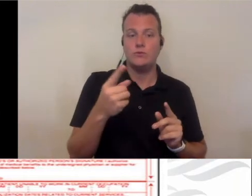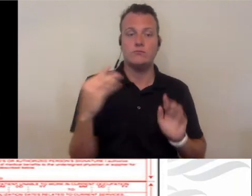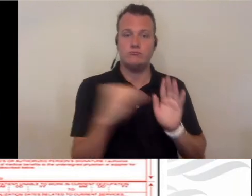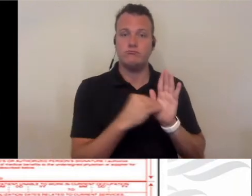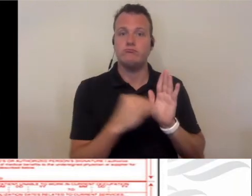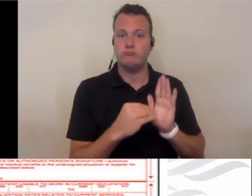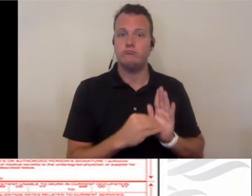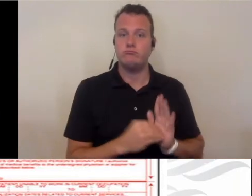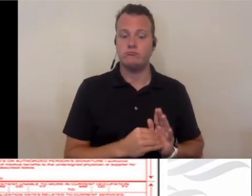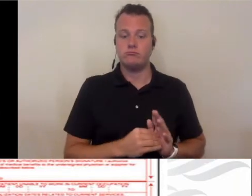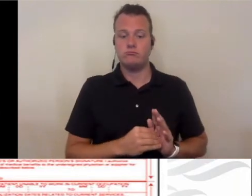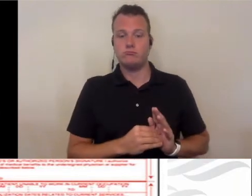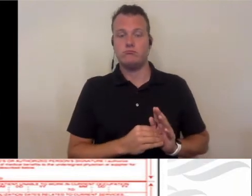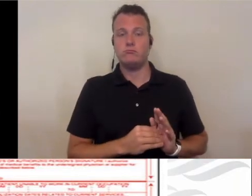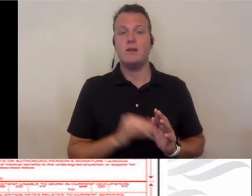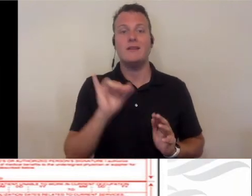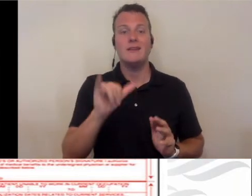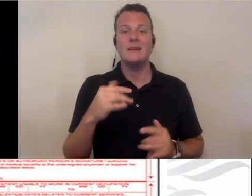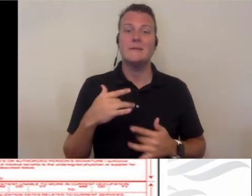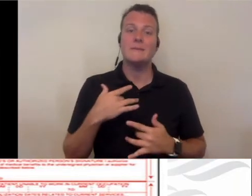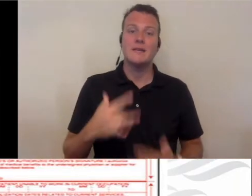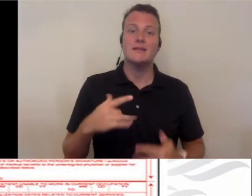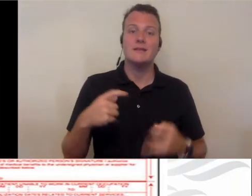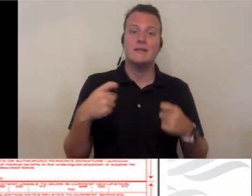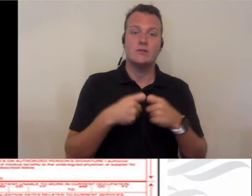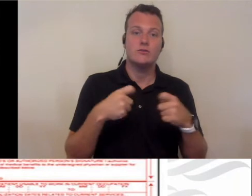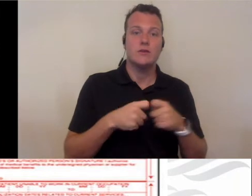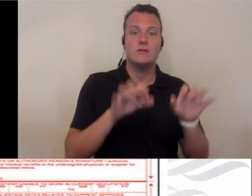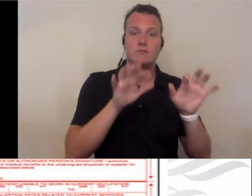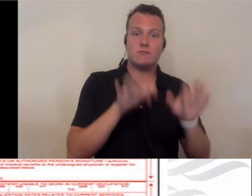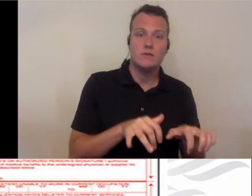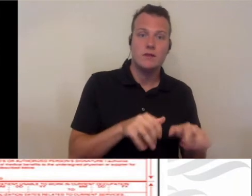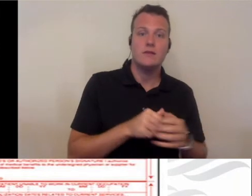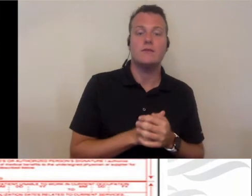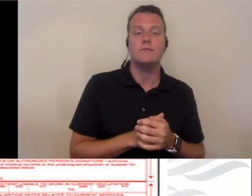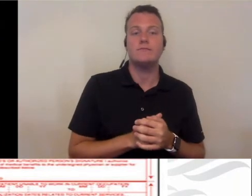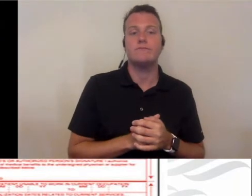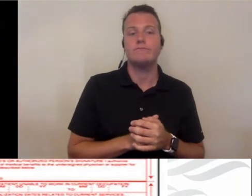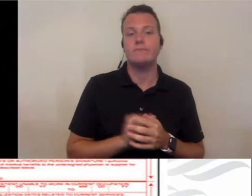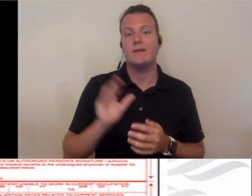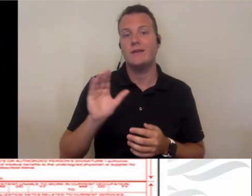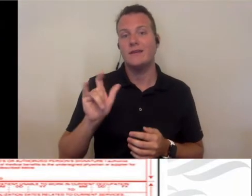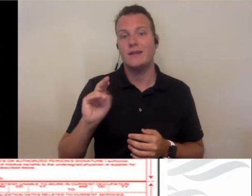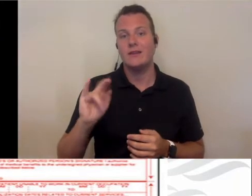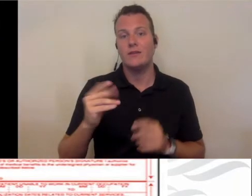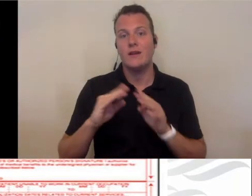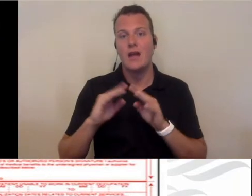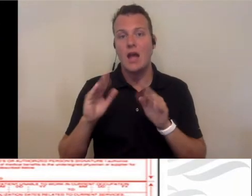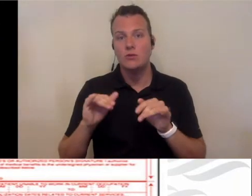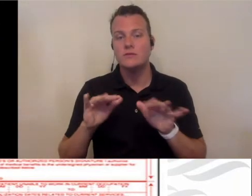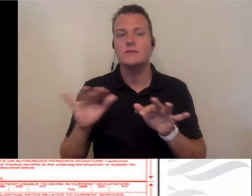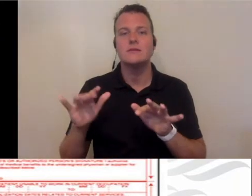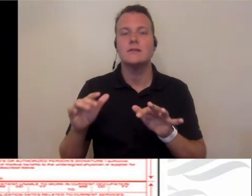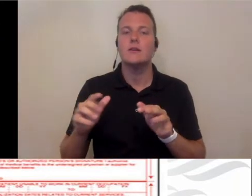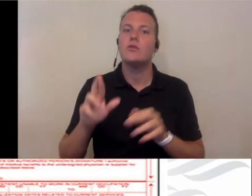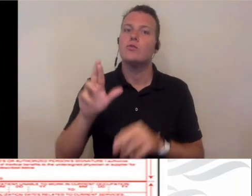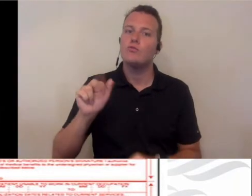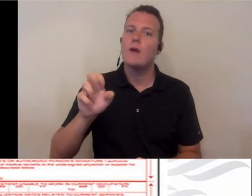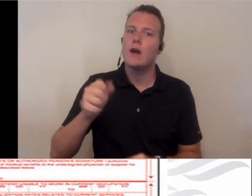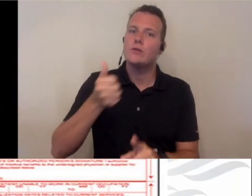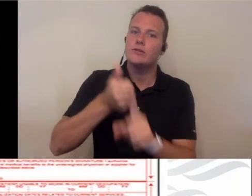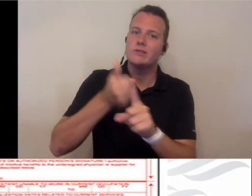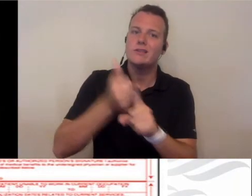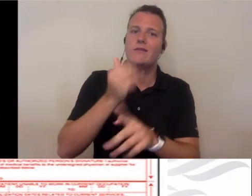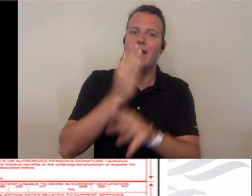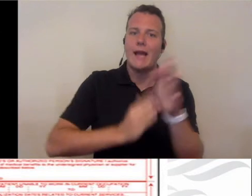that. This is generally done electronically. This is generally done by a clearinghouse. It is rare that you have to do this manually